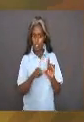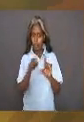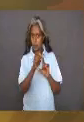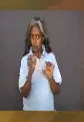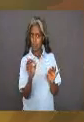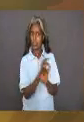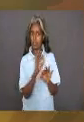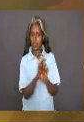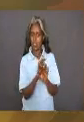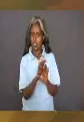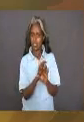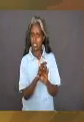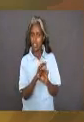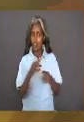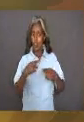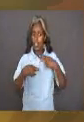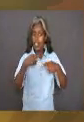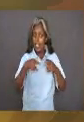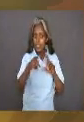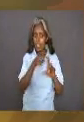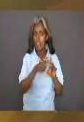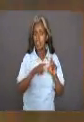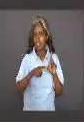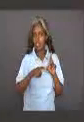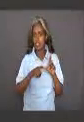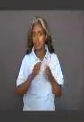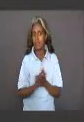trigonometric functions for related angles.